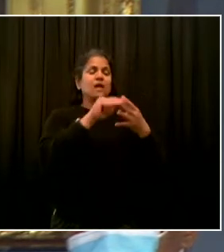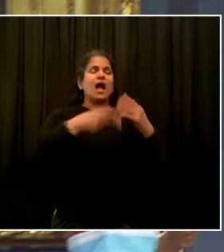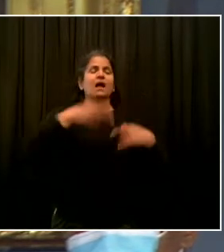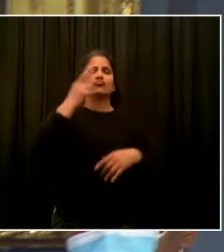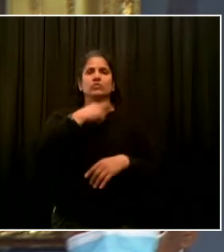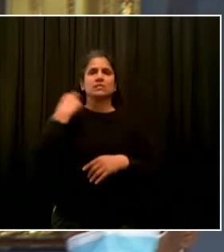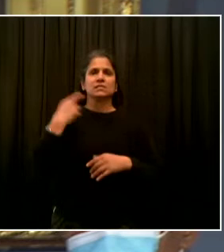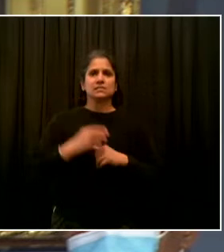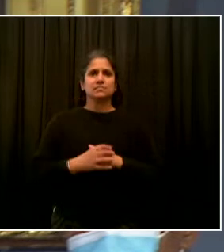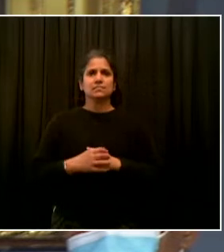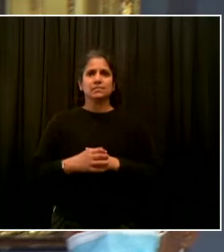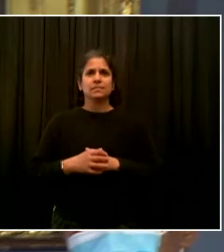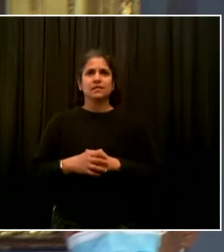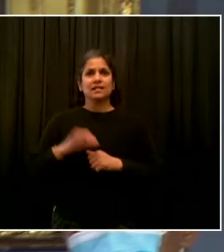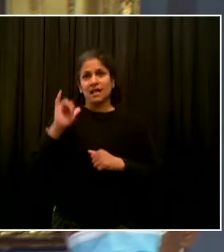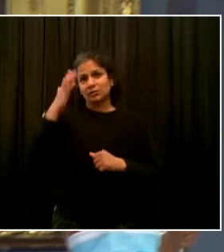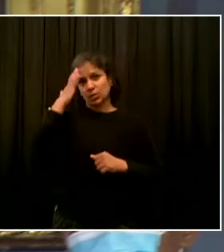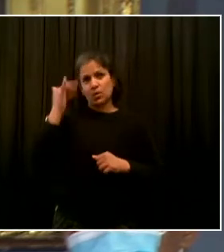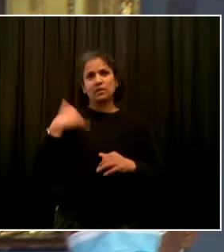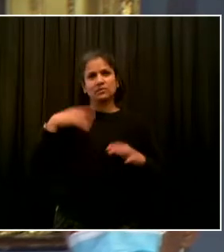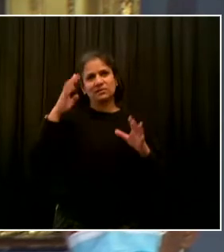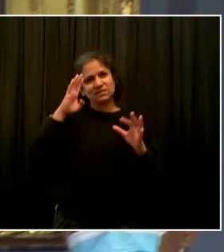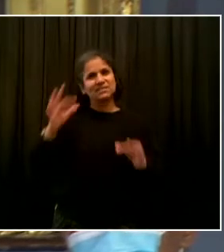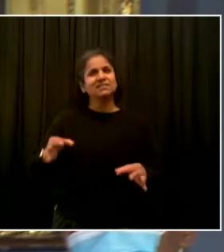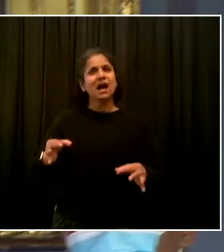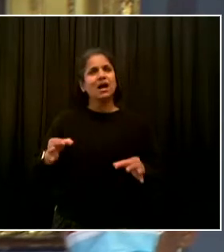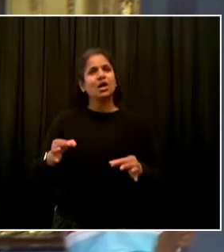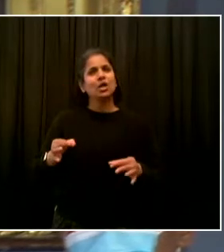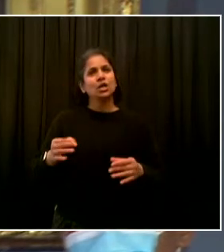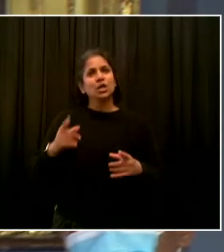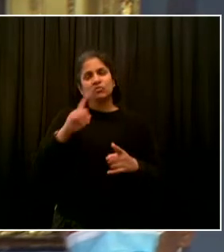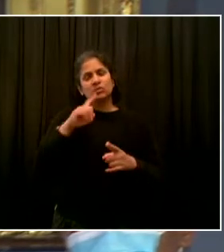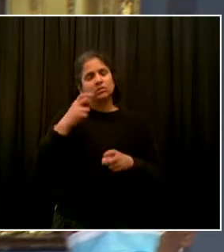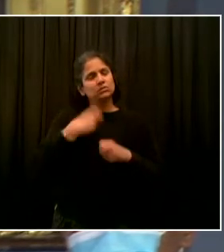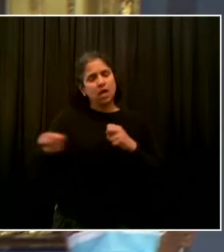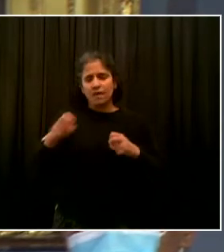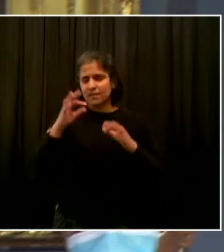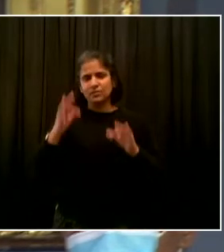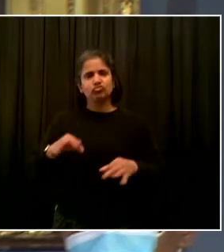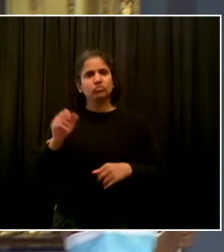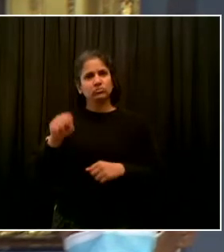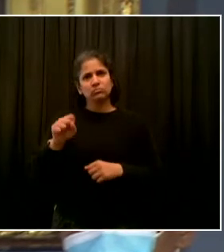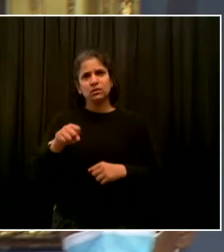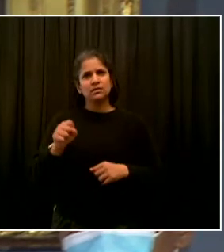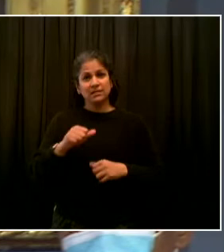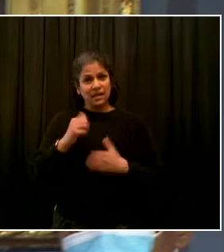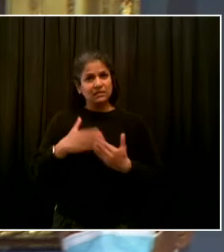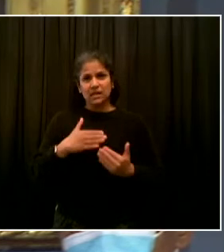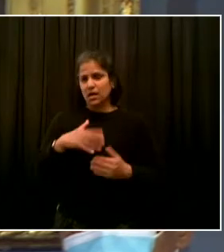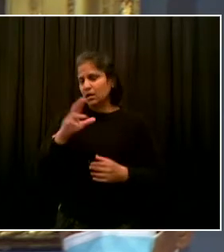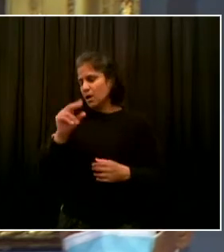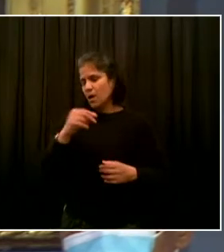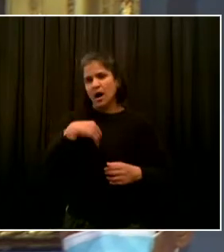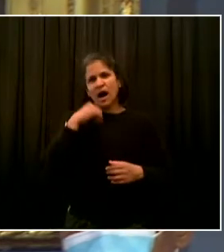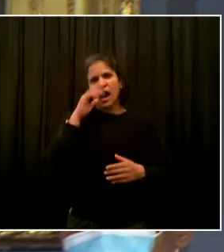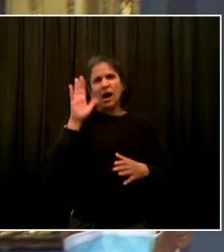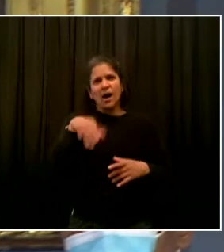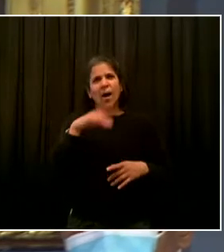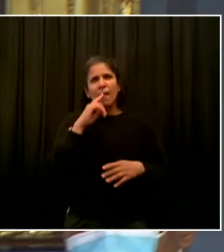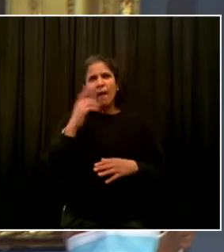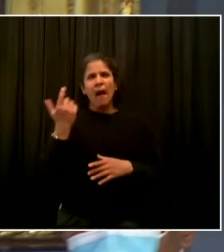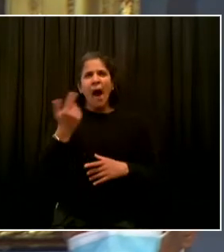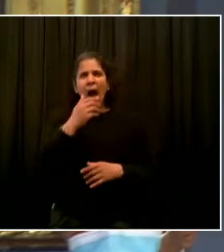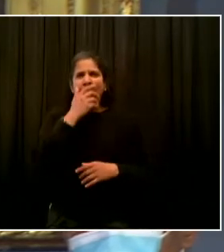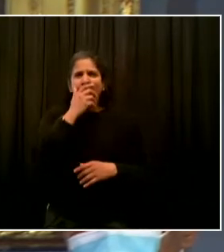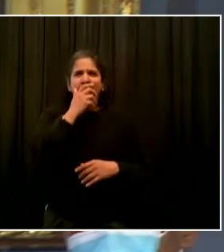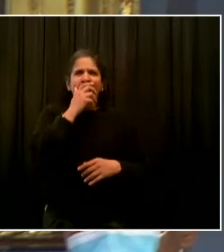we're making the tough decision now, right? We could do the easy thing, which is to say 10 days ago we said lift the masks and just let's go